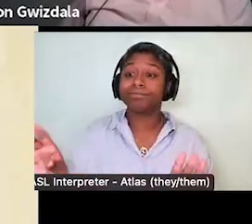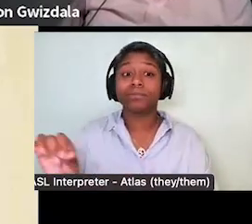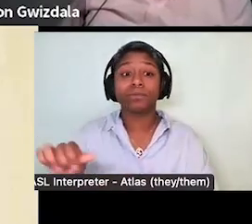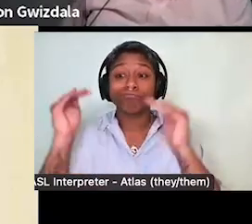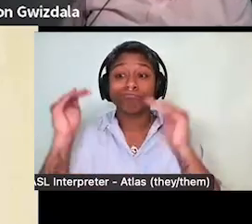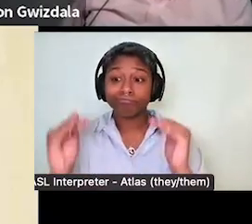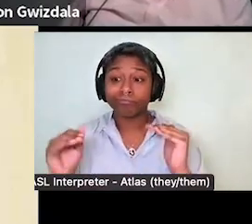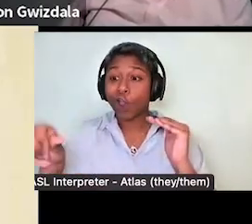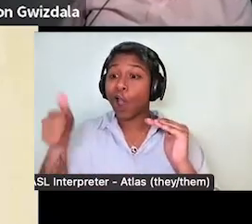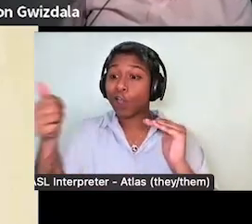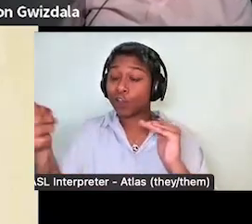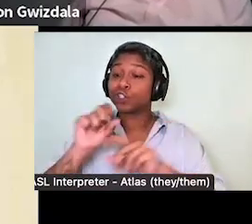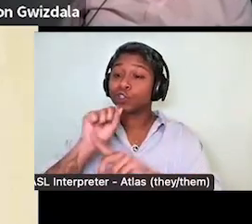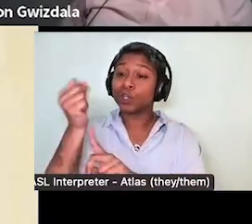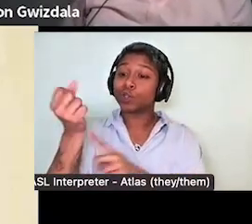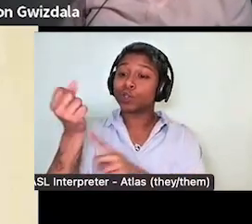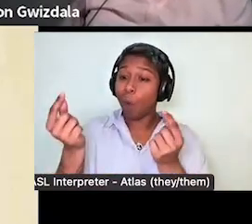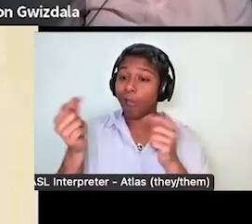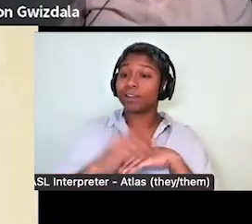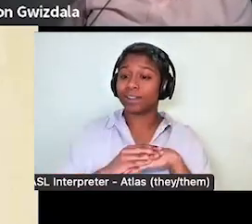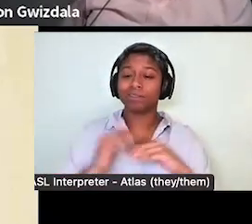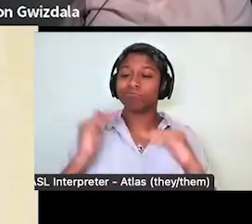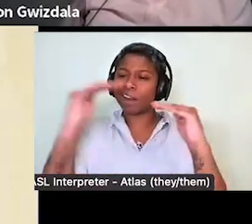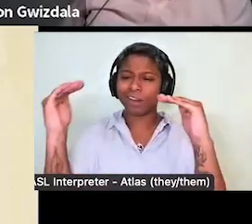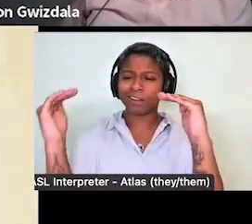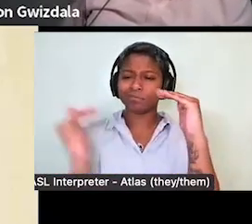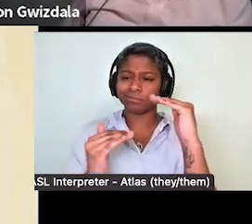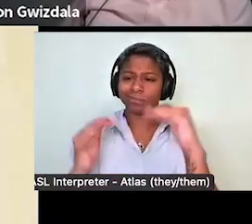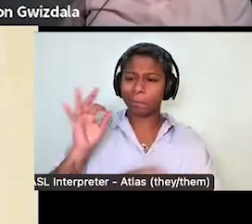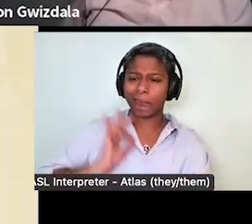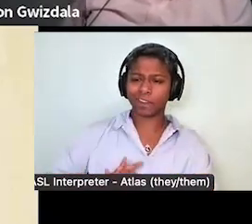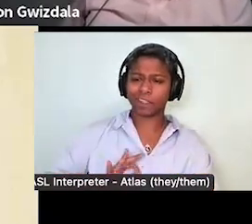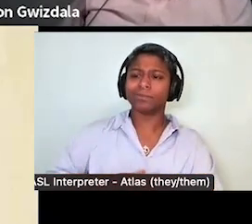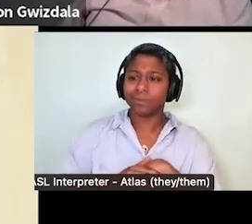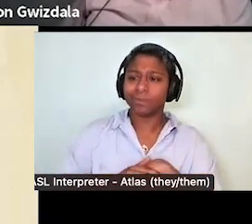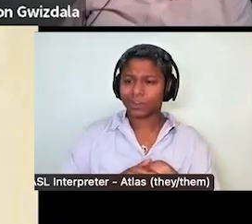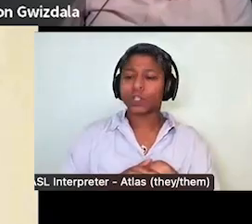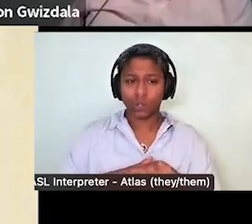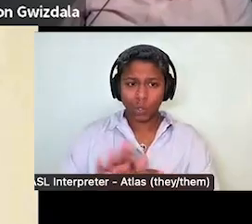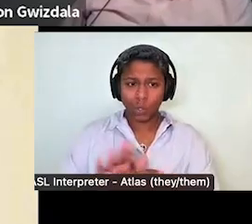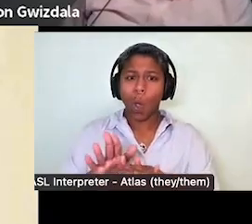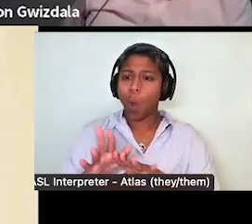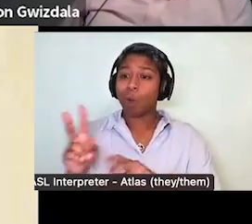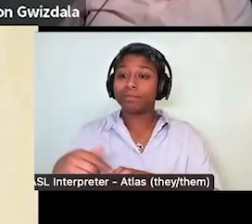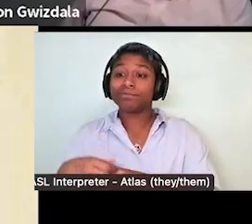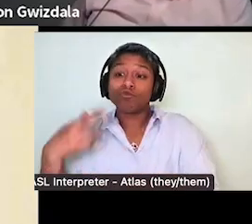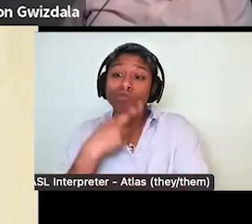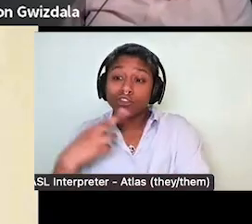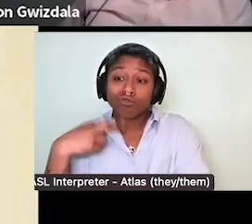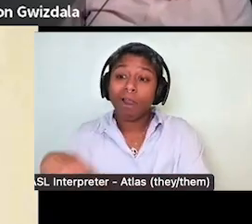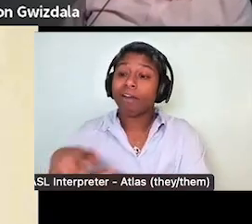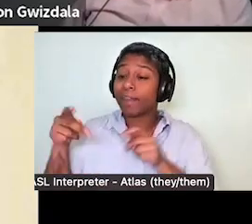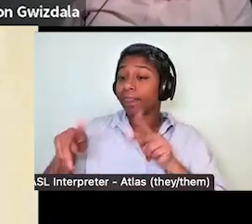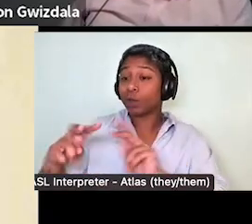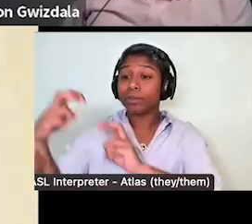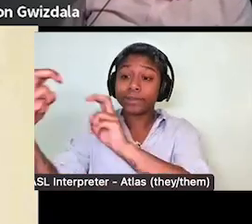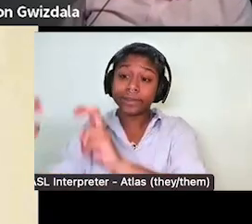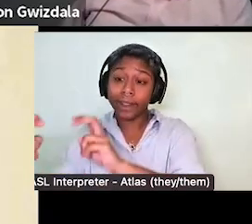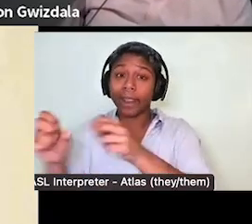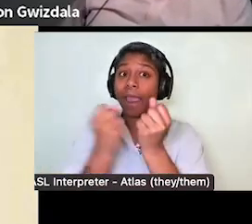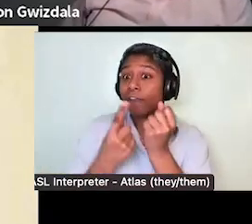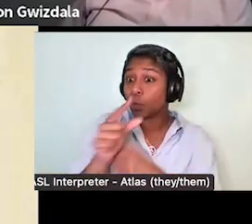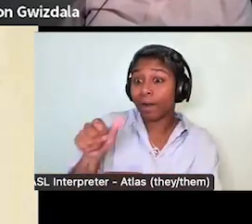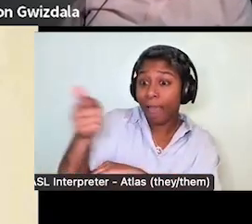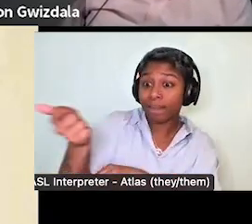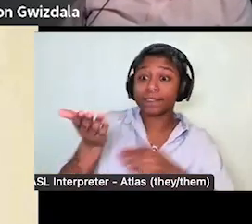they seat you in the restaurant, everybody around you is getting served, they're taking your orders, they're bringing you drinks, they're bringing you food, and you sit